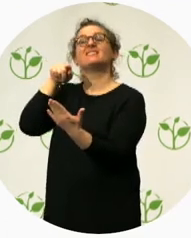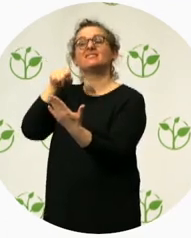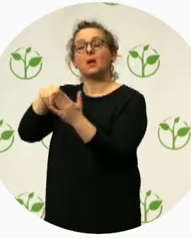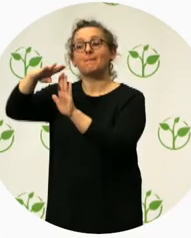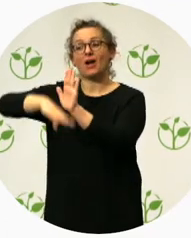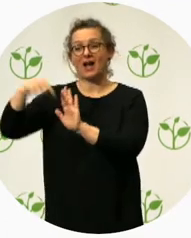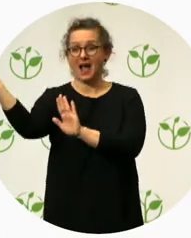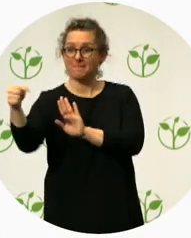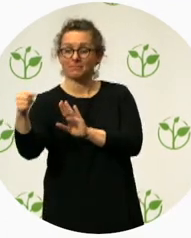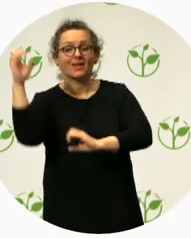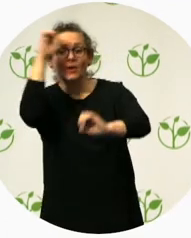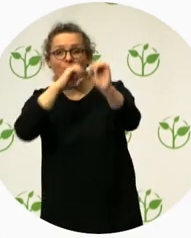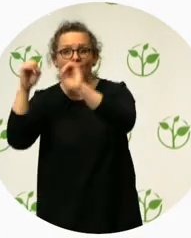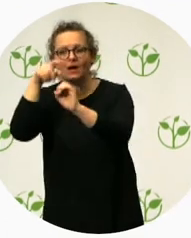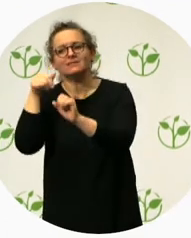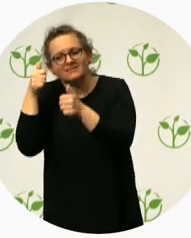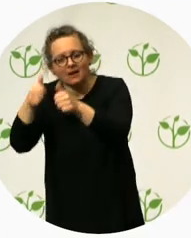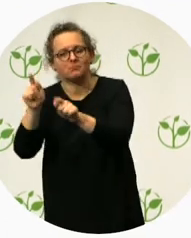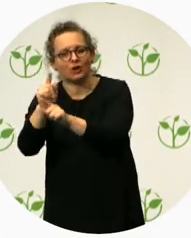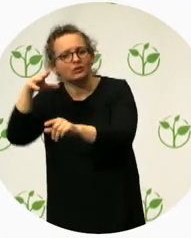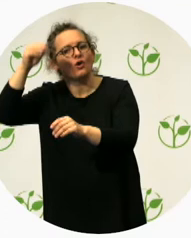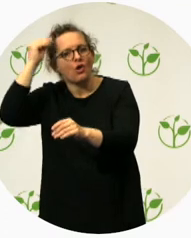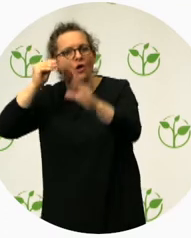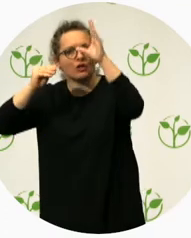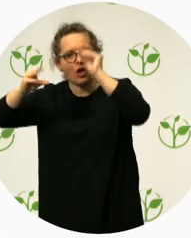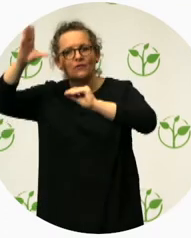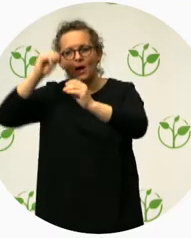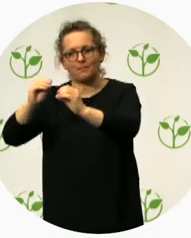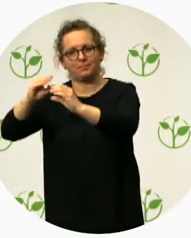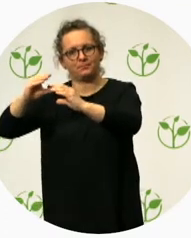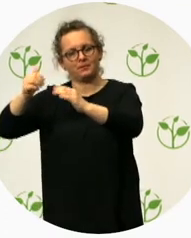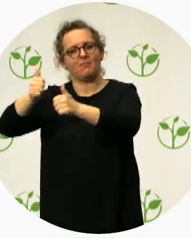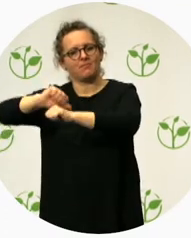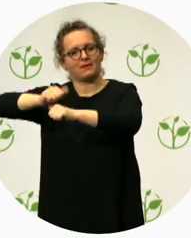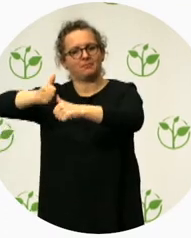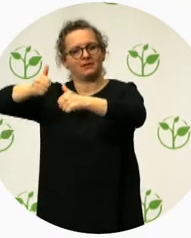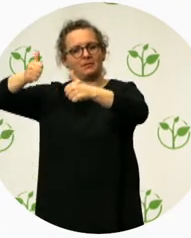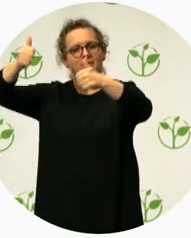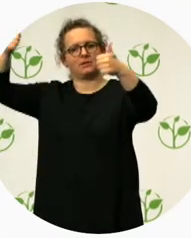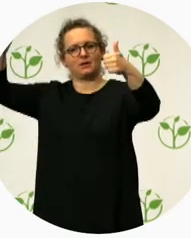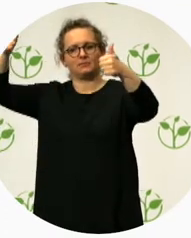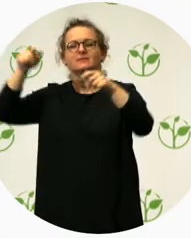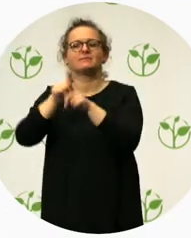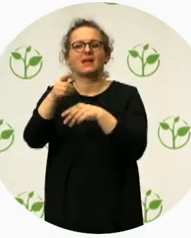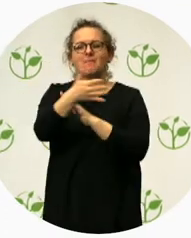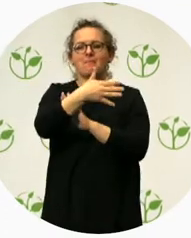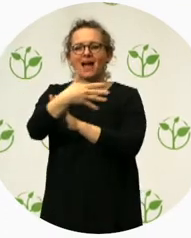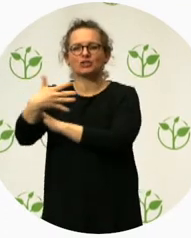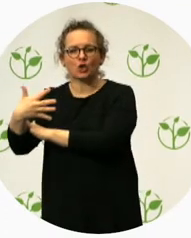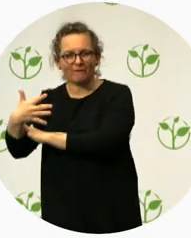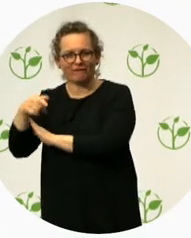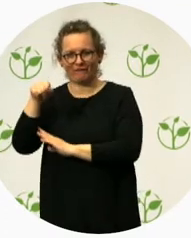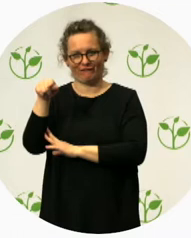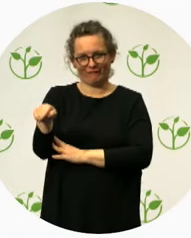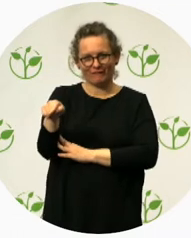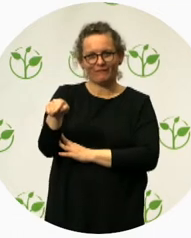And Microsoft have done some wonderful things. I can see Hector here. So I'm really glad I'm speaking before Hector, because I can